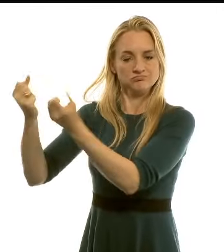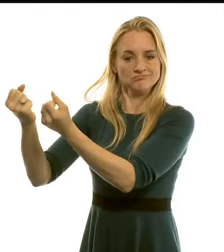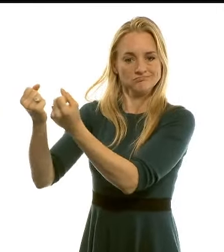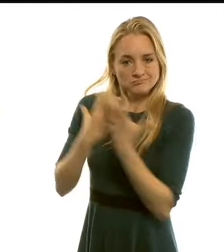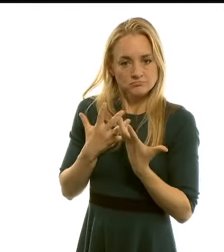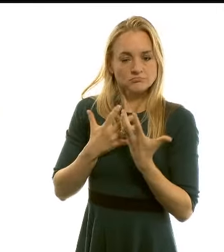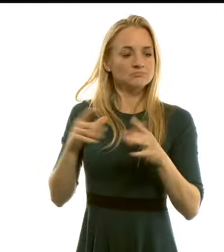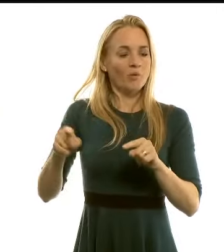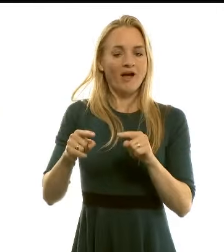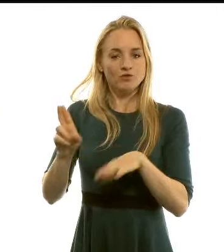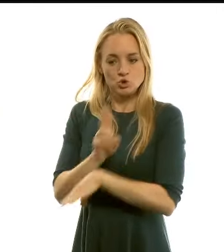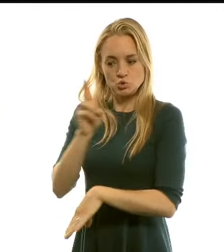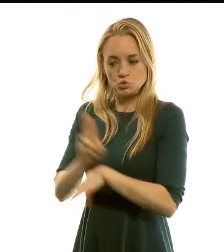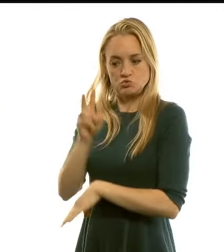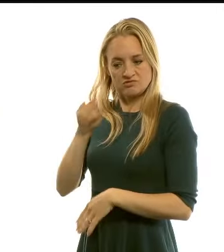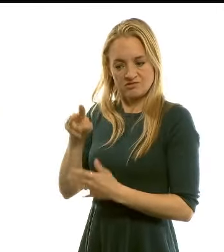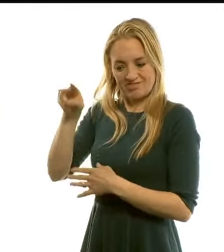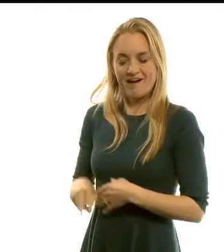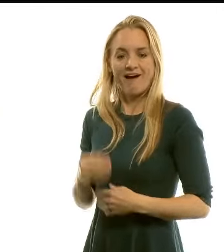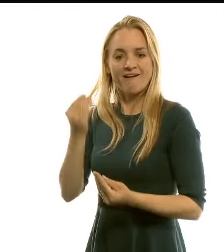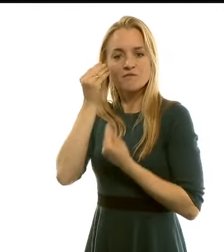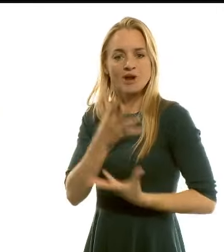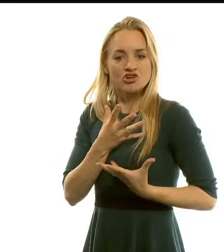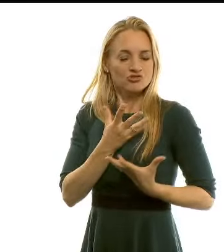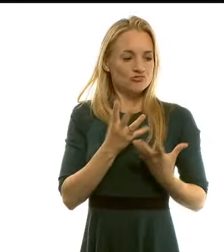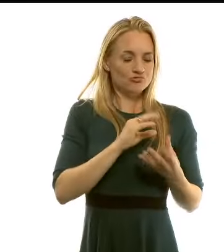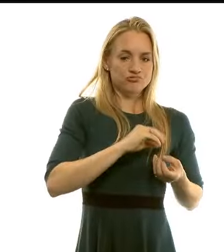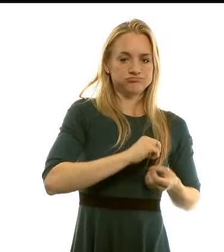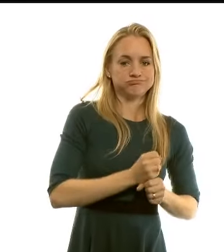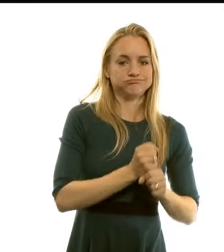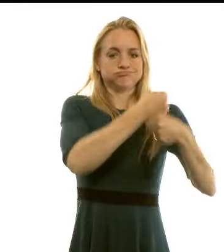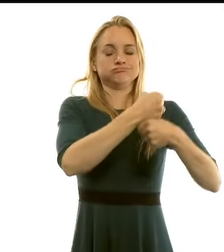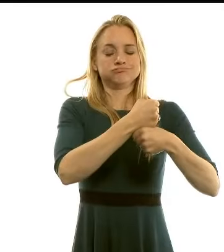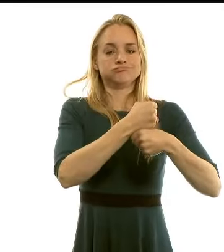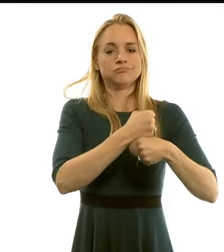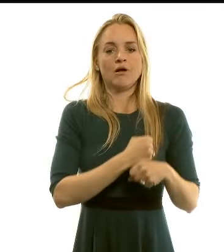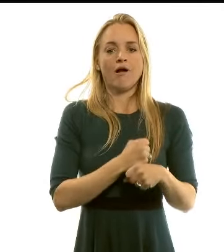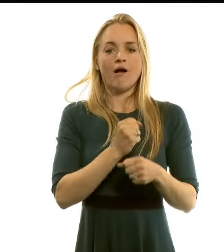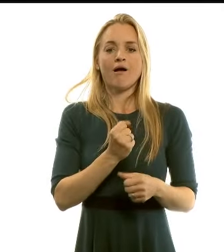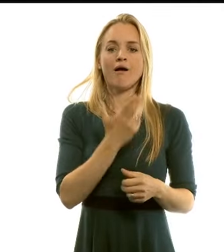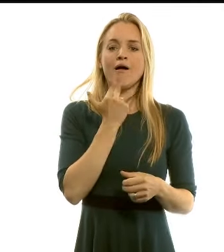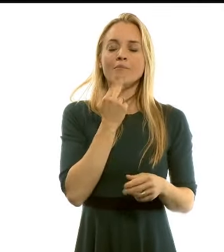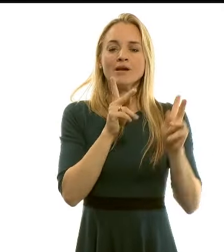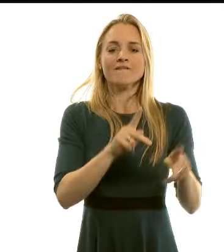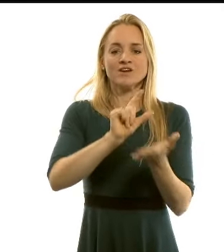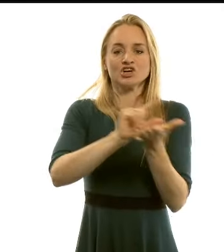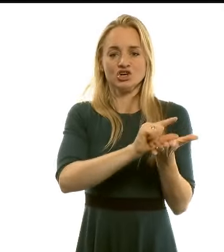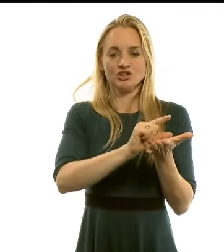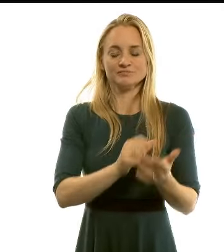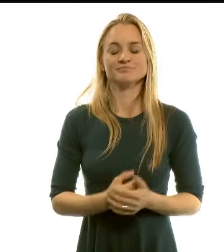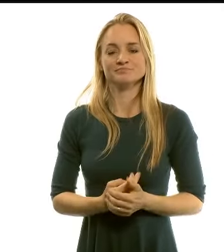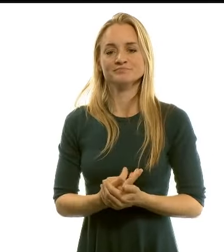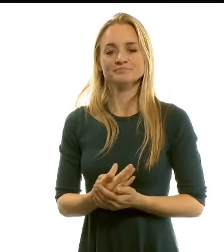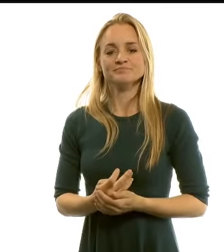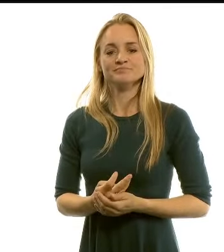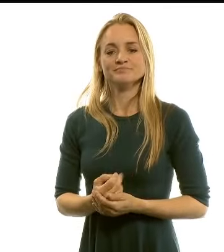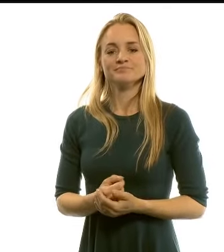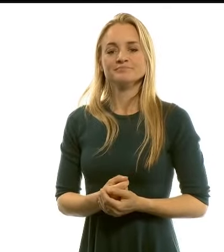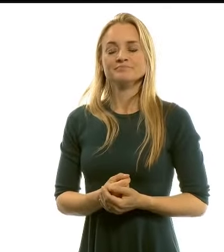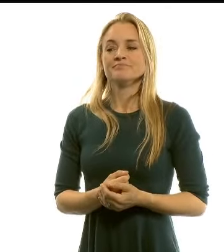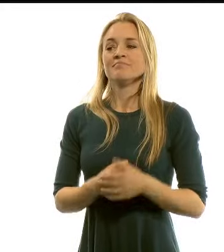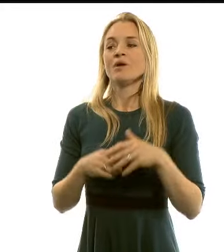the movies for ourselves. No, so it's really easy just to make a minifigure. Yeah, just like that. Bam, yeah, done. Crank them out. Exactly. I just make the models. So. No spoilers today.